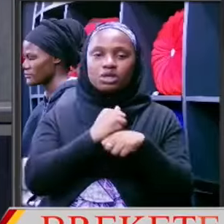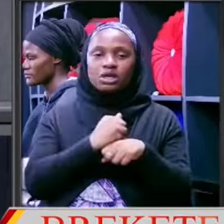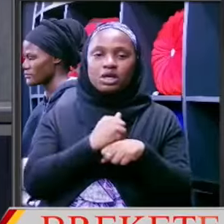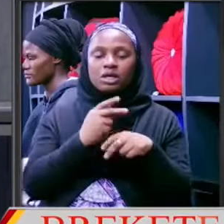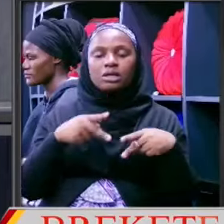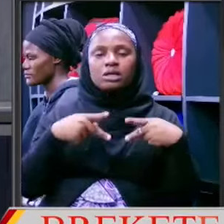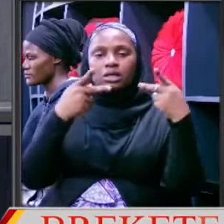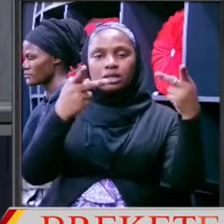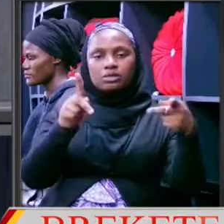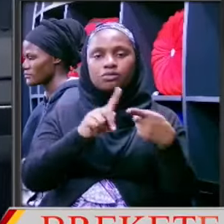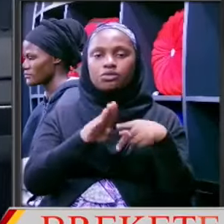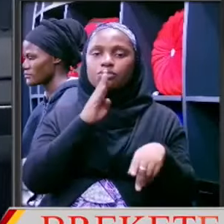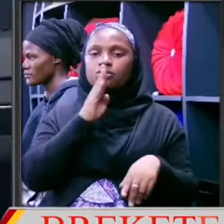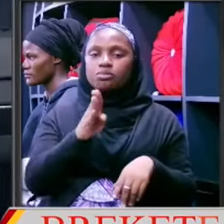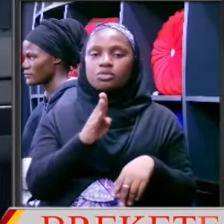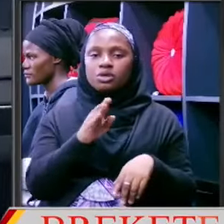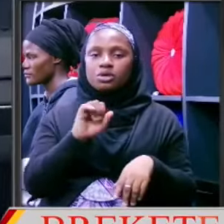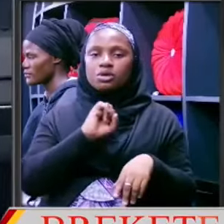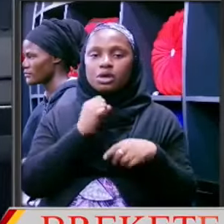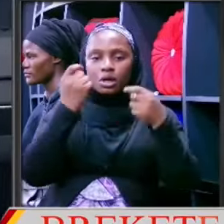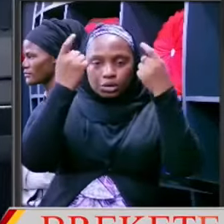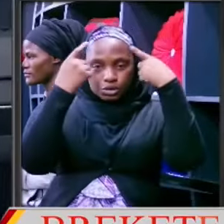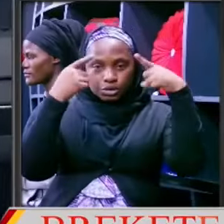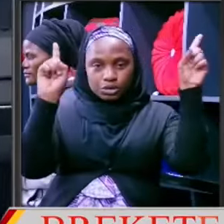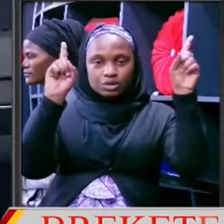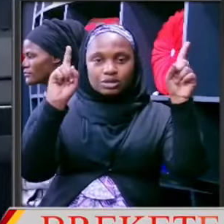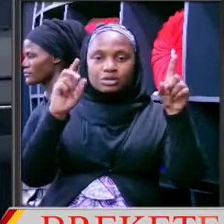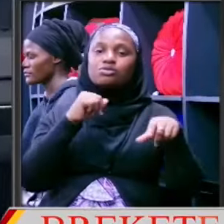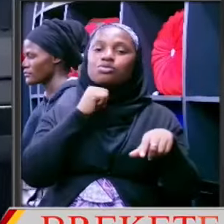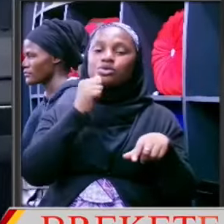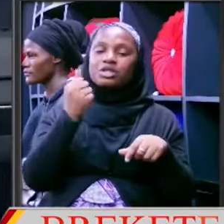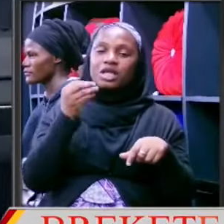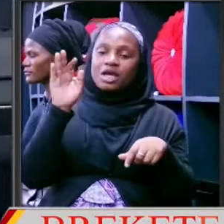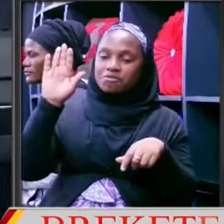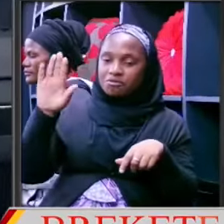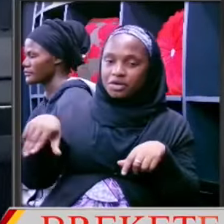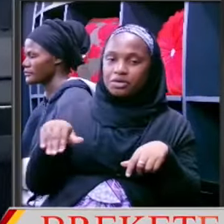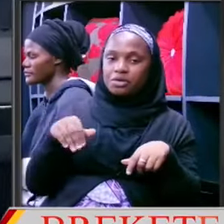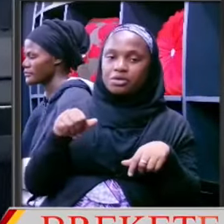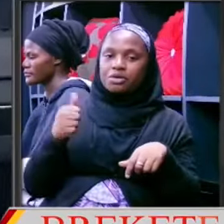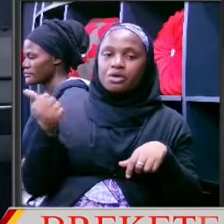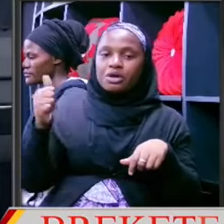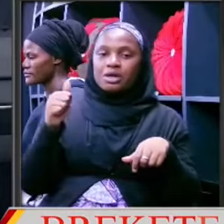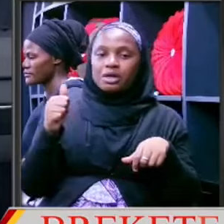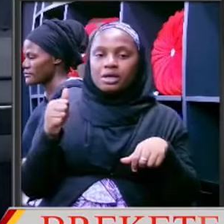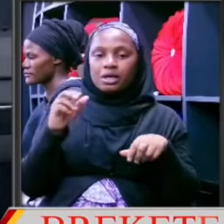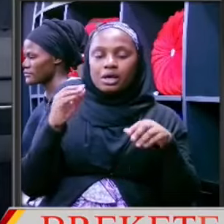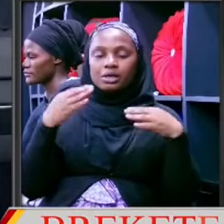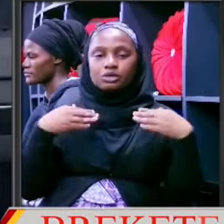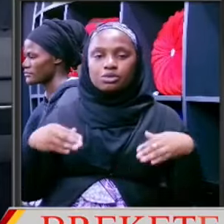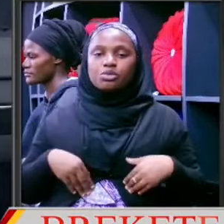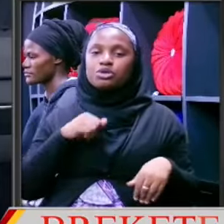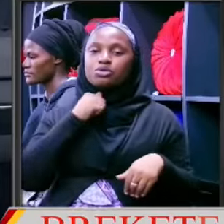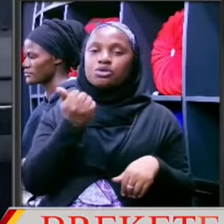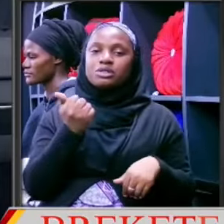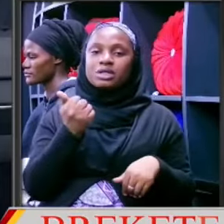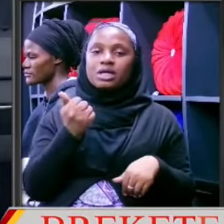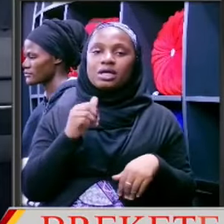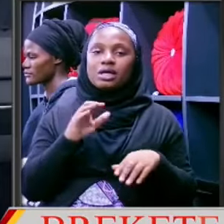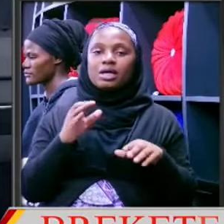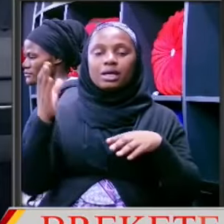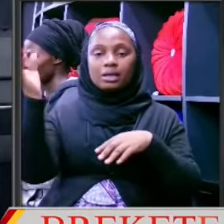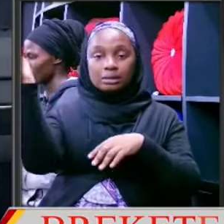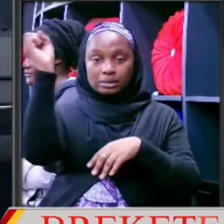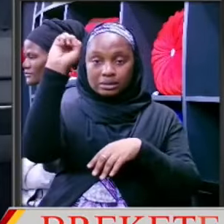and pronounce myself to be. A success, not a failure. A somebody, not a nobody. A